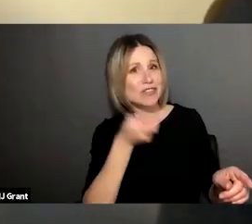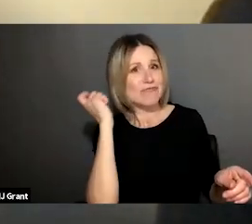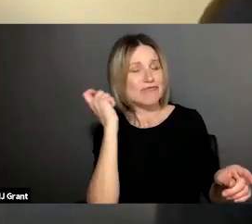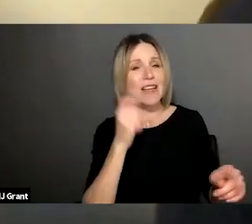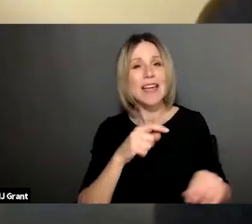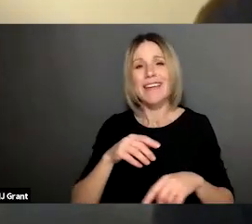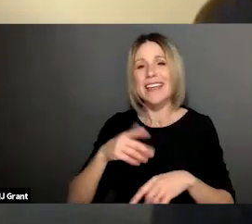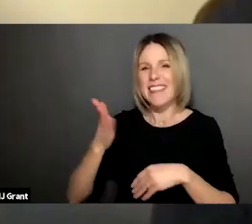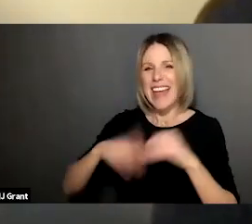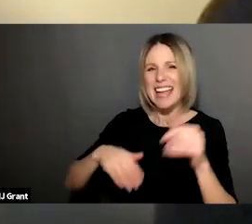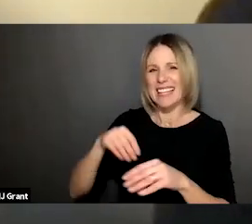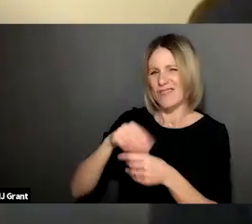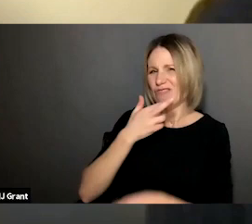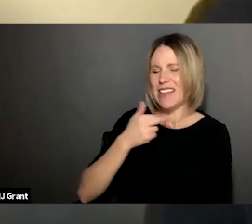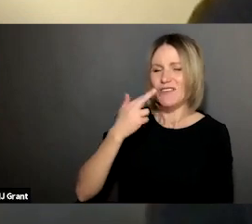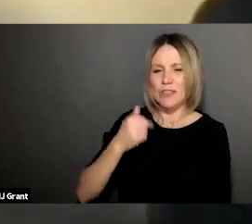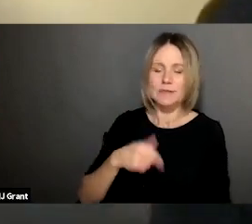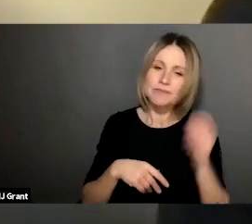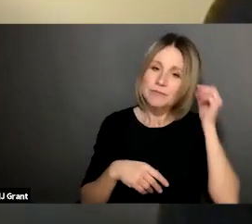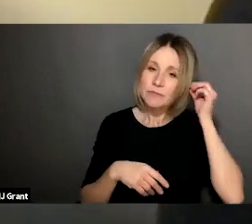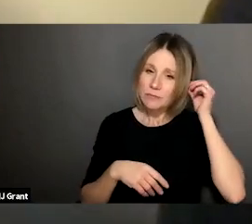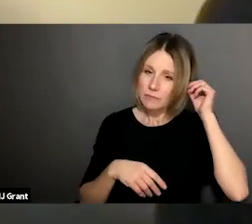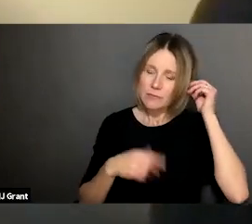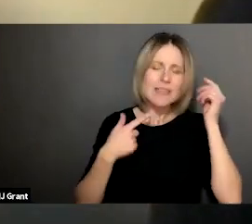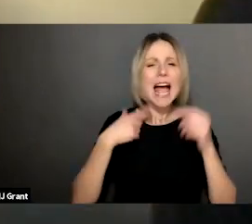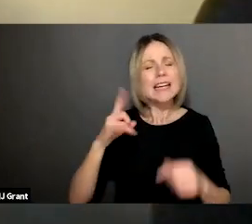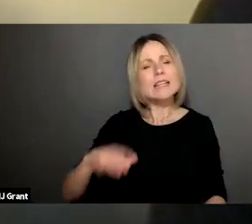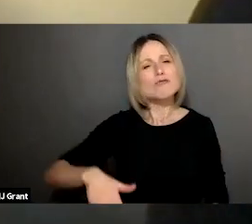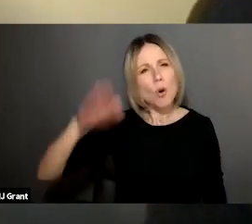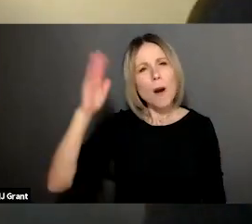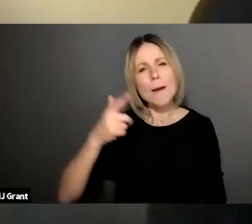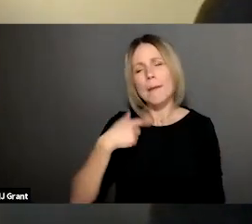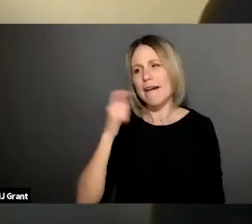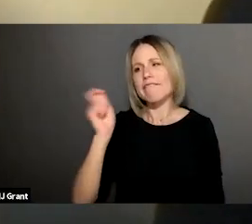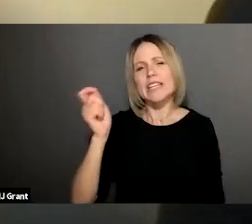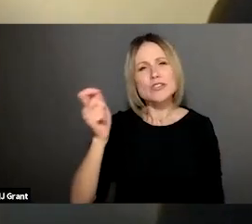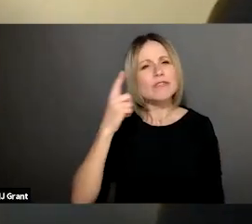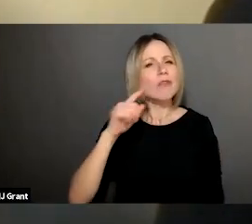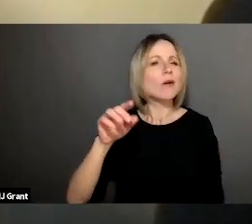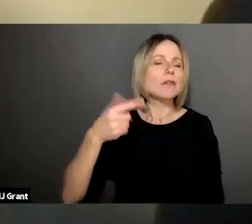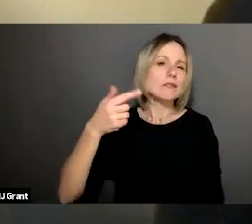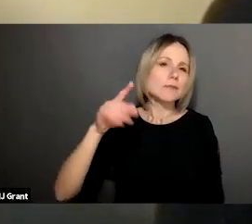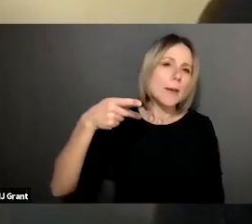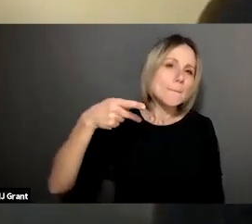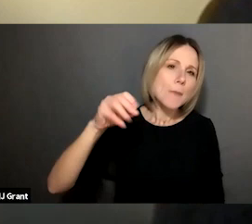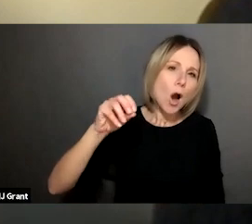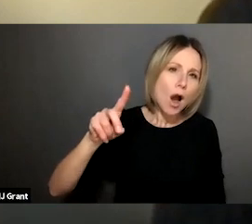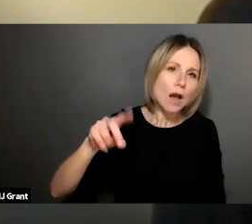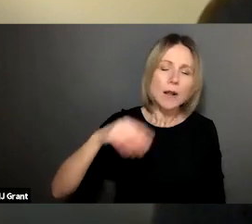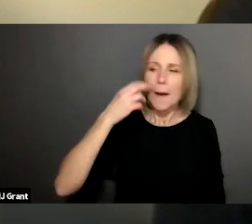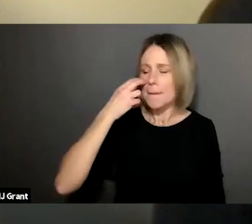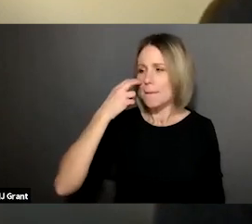up fishing for cod and pollock with my father and with my